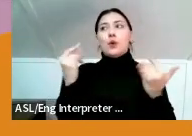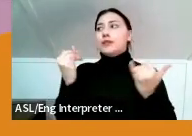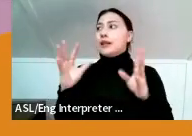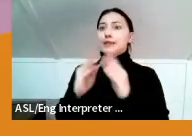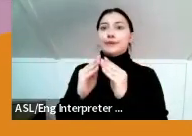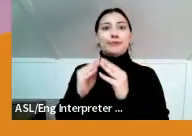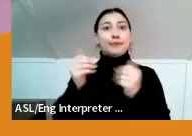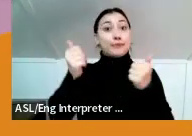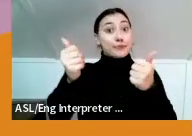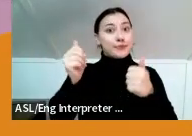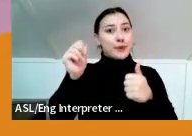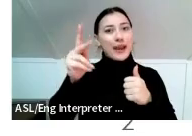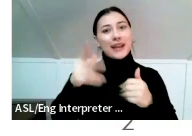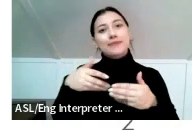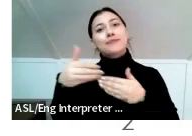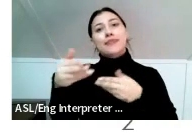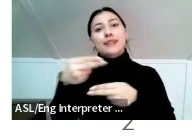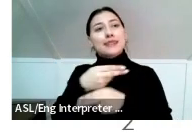So next slide, please.